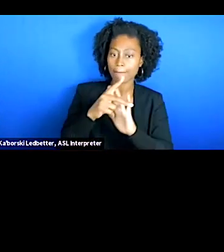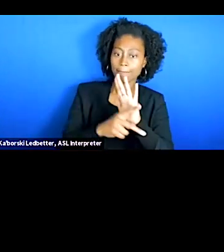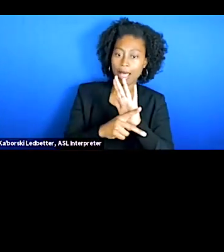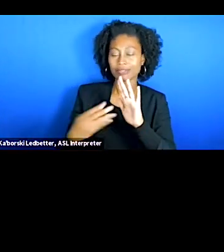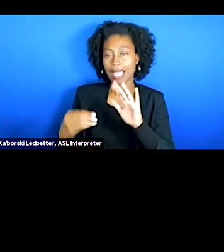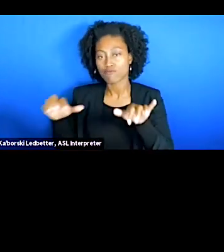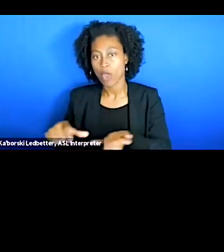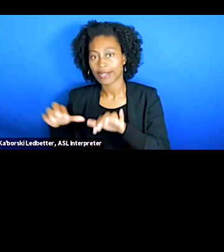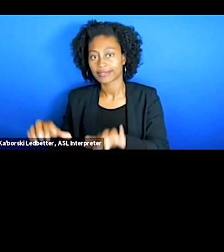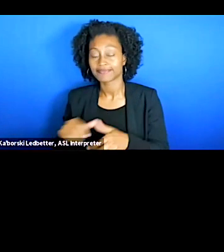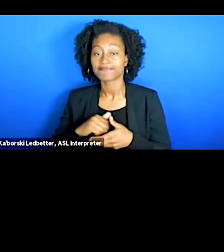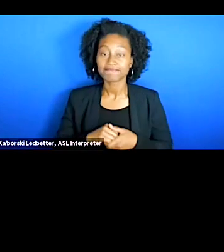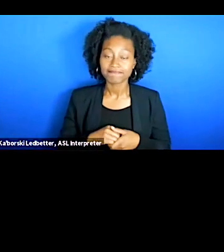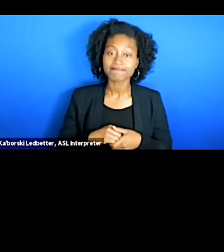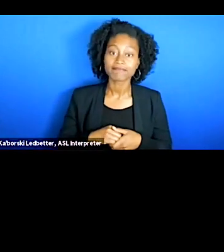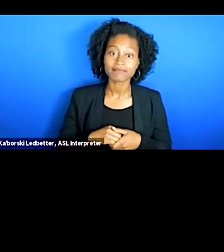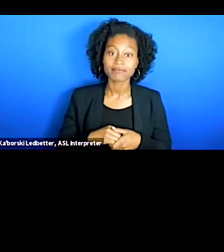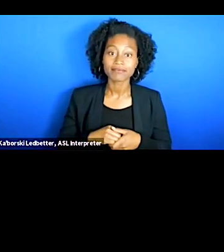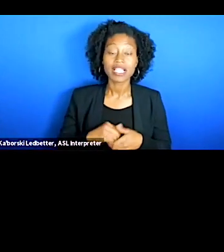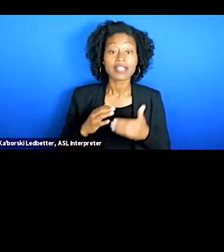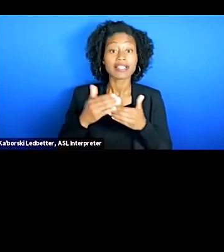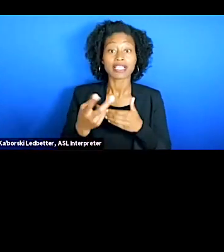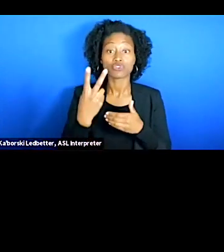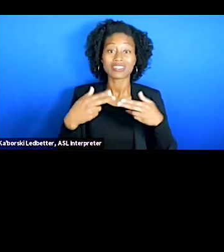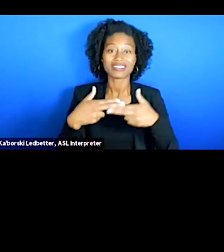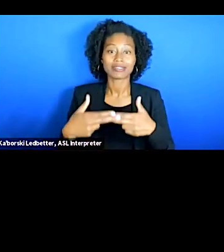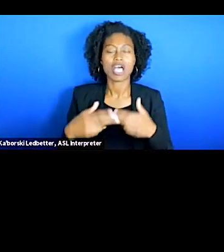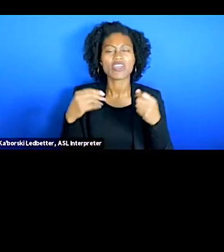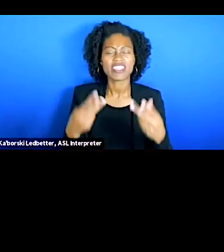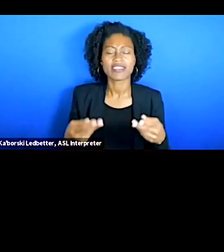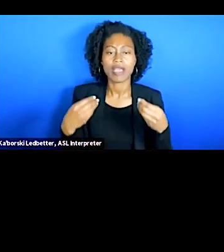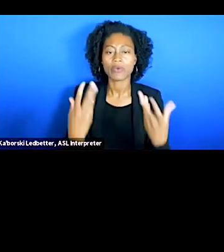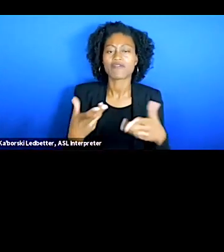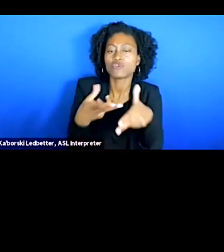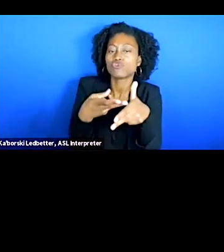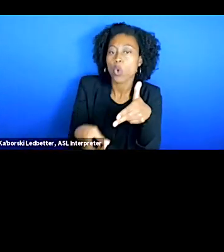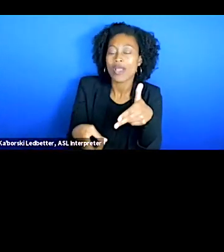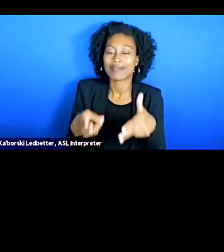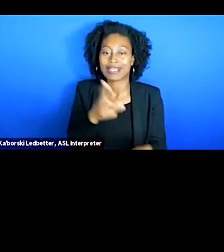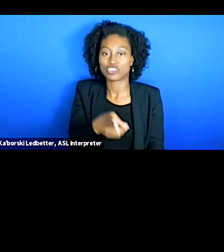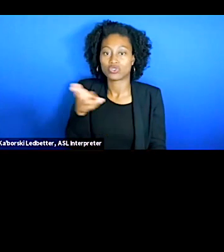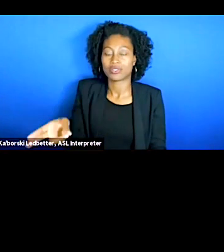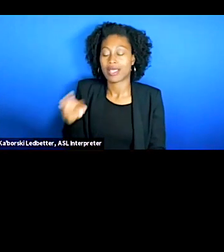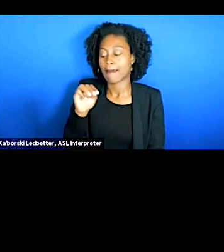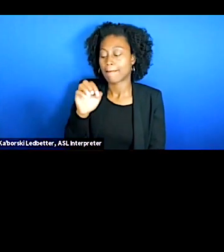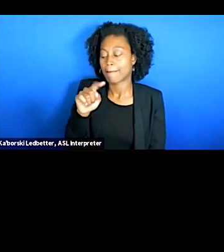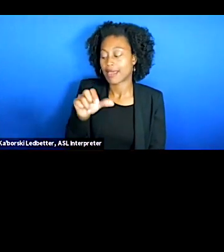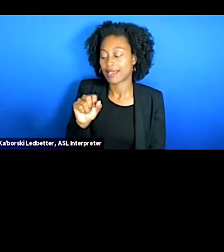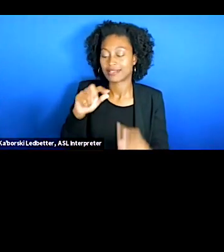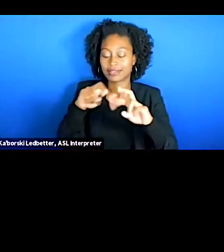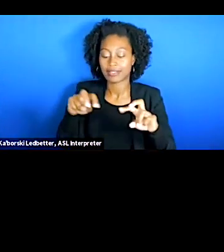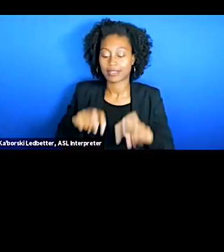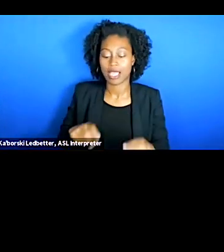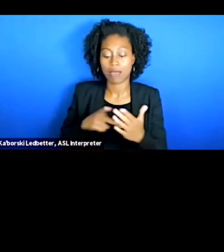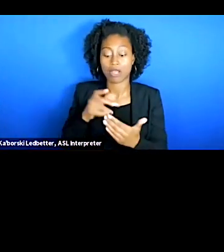practice. In the next 2 slides, I will provide a brief history of a metasynthesis project that I led